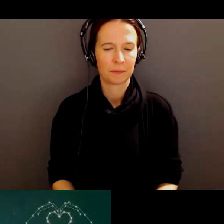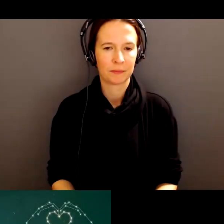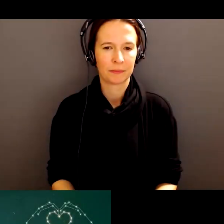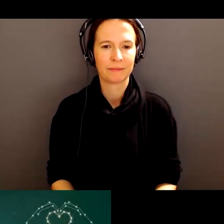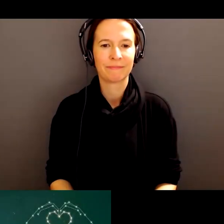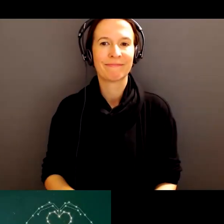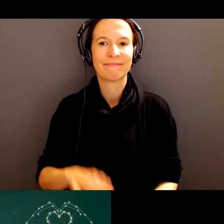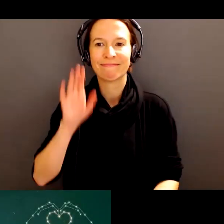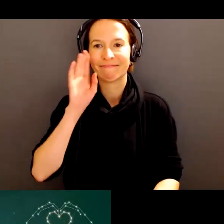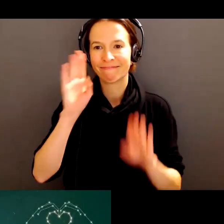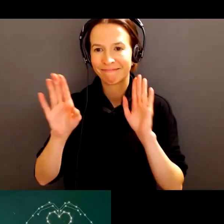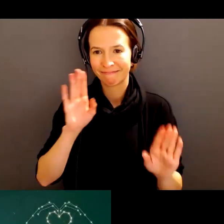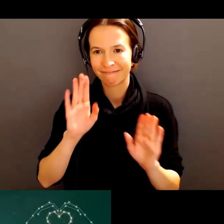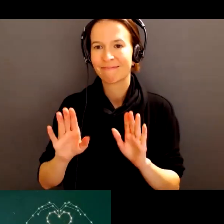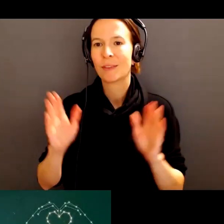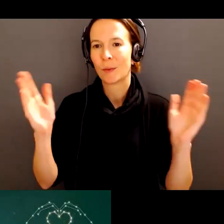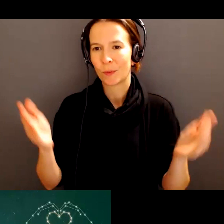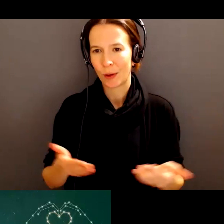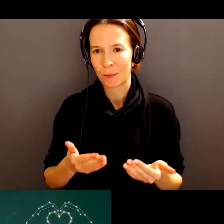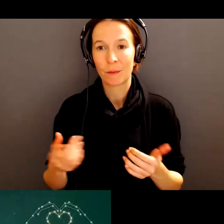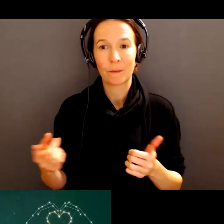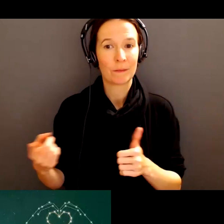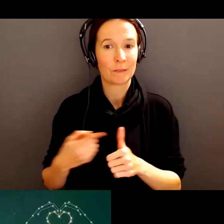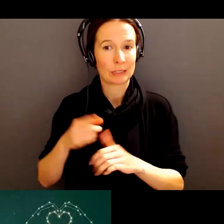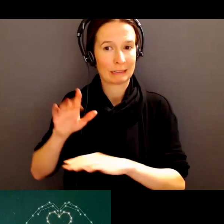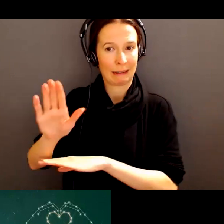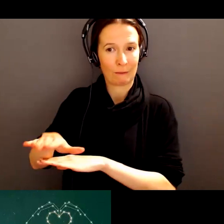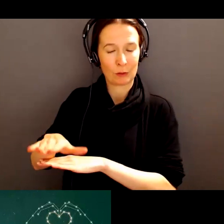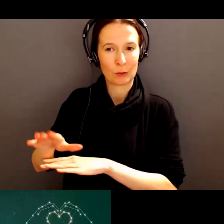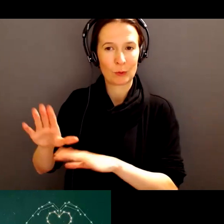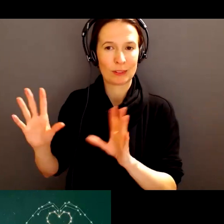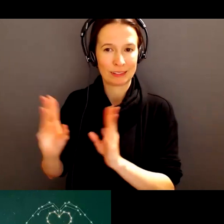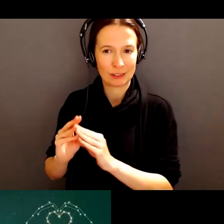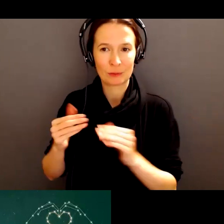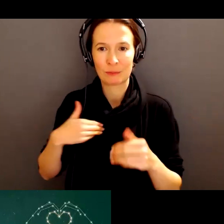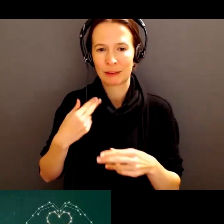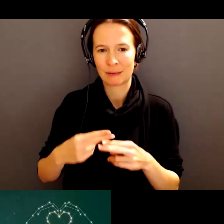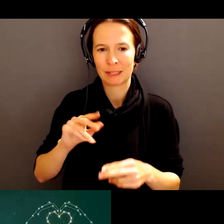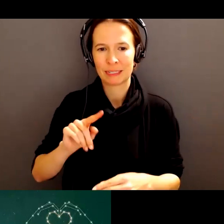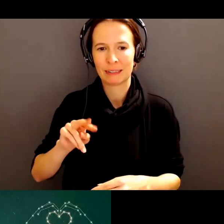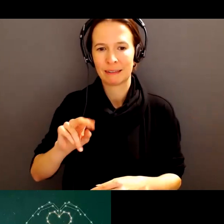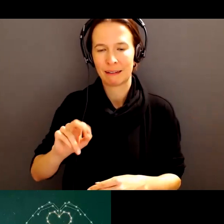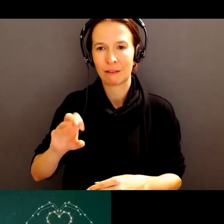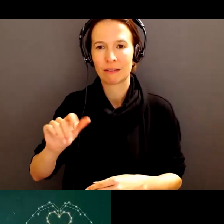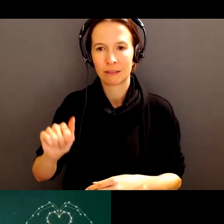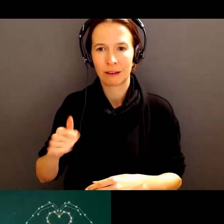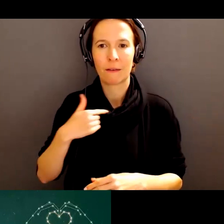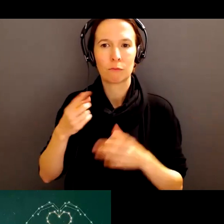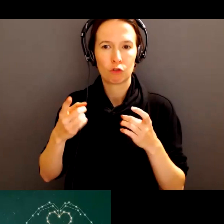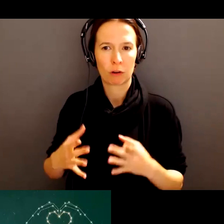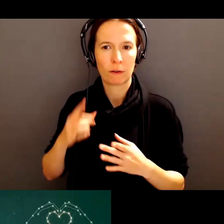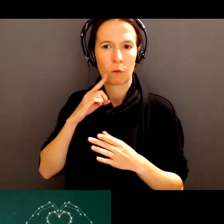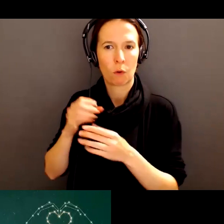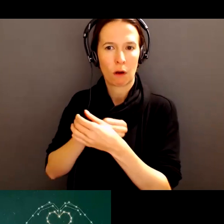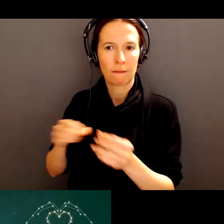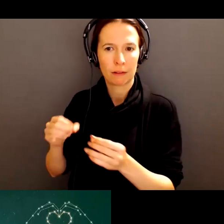Hi, everyone. Welcome to our first afternoon session. My name is Tina Costa, and I'm a director with the Office of Virtual Health. I